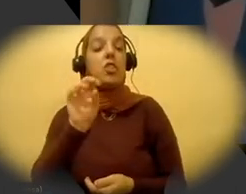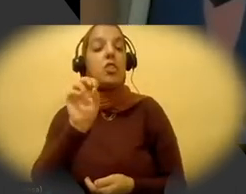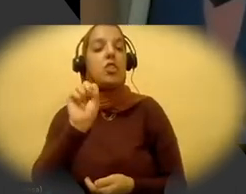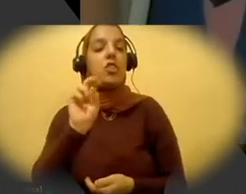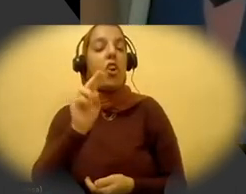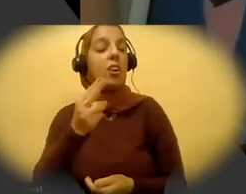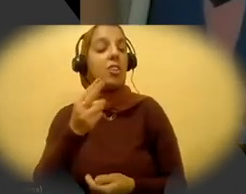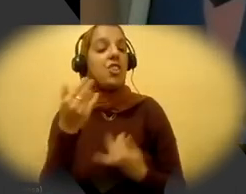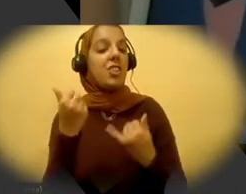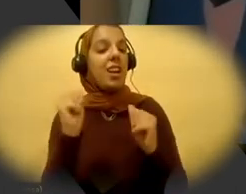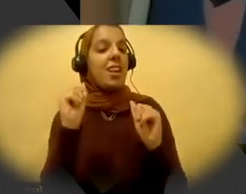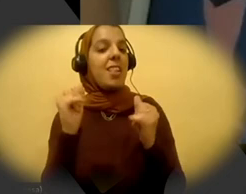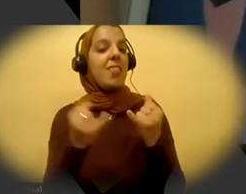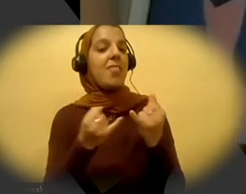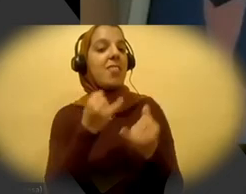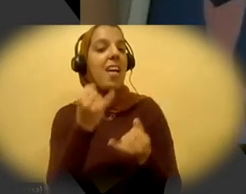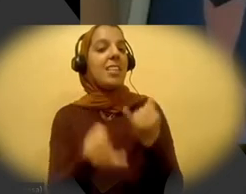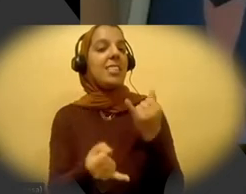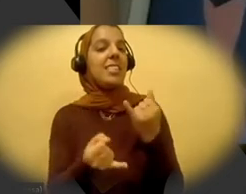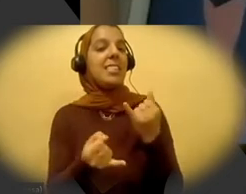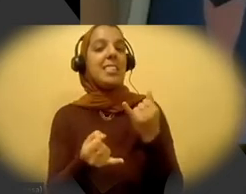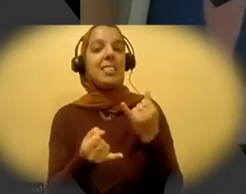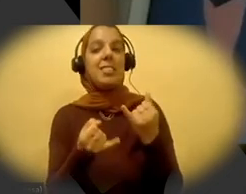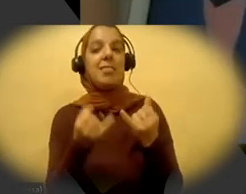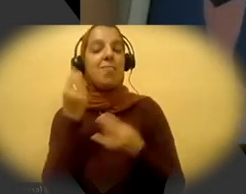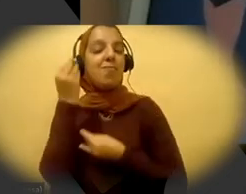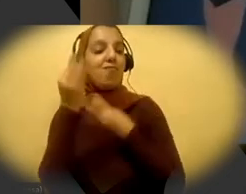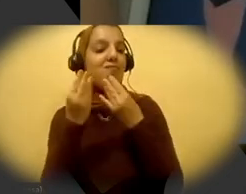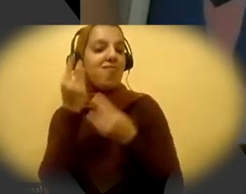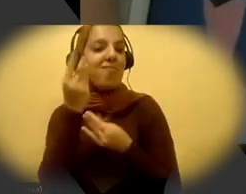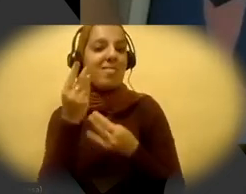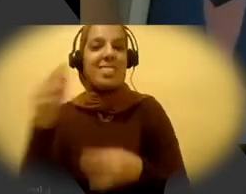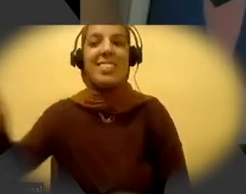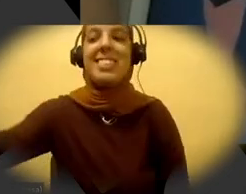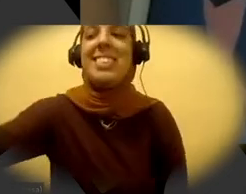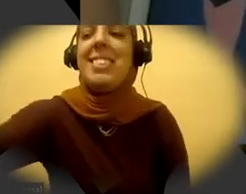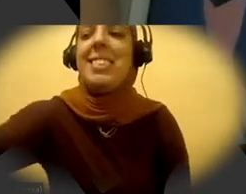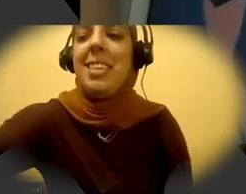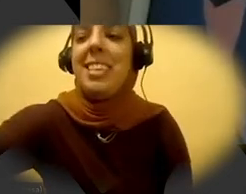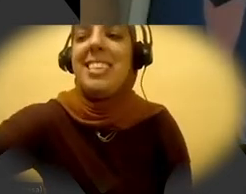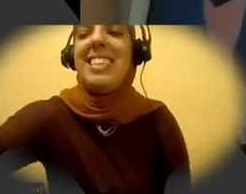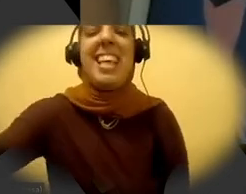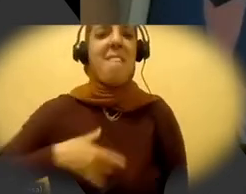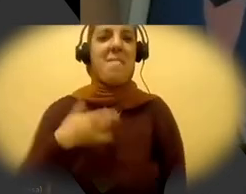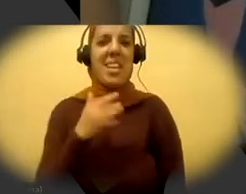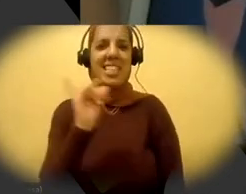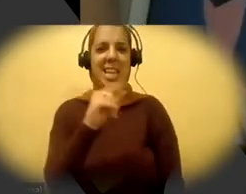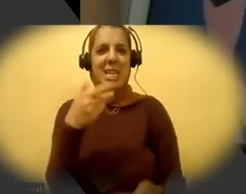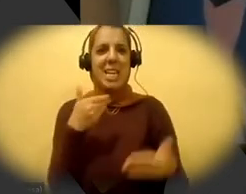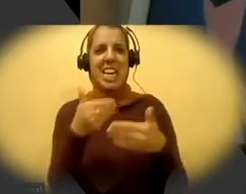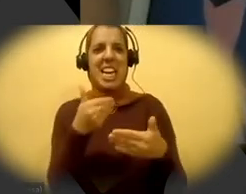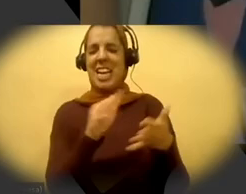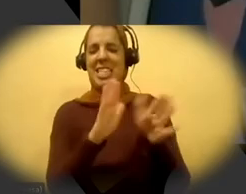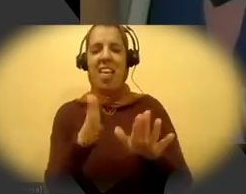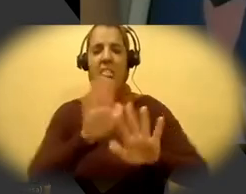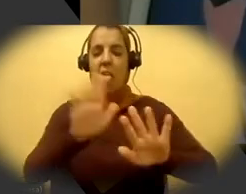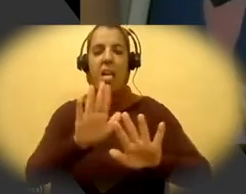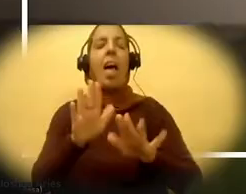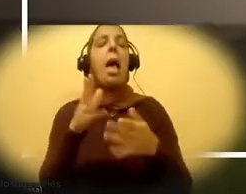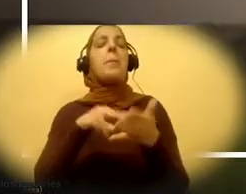last asking any? Do you have any last words? That sounds kind of morbid. Do you have any last thoughts? Wrap up